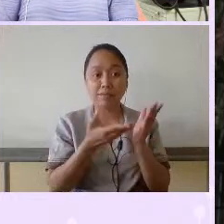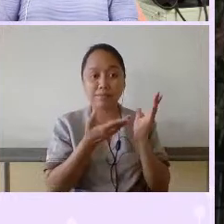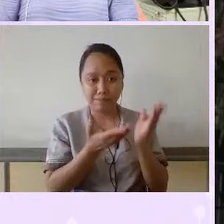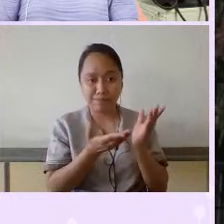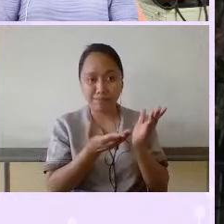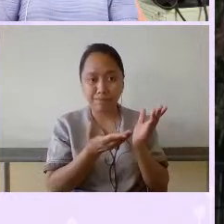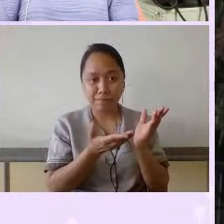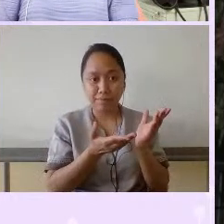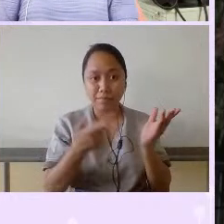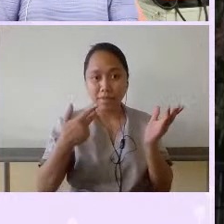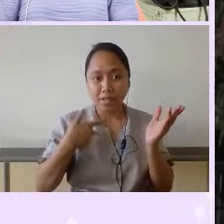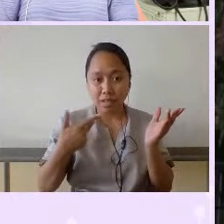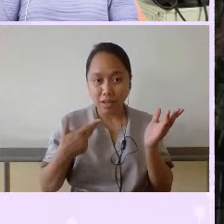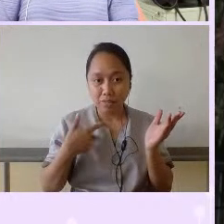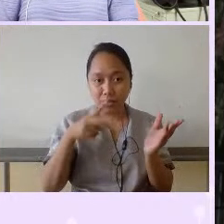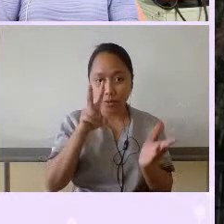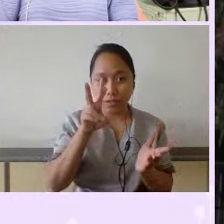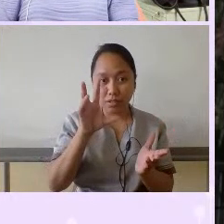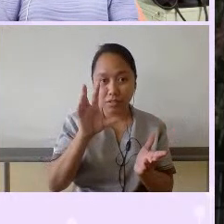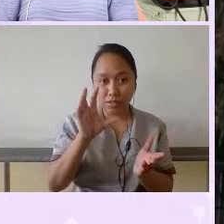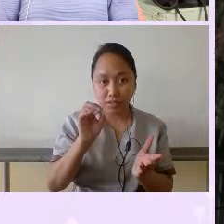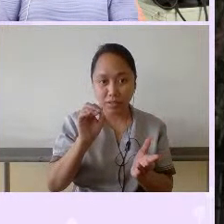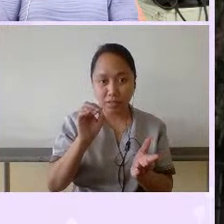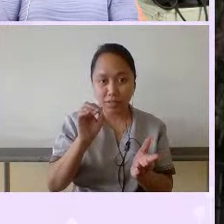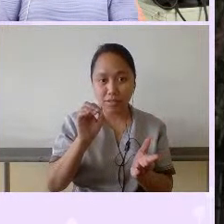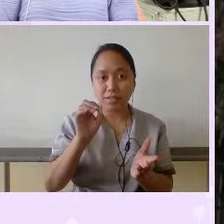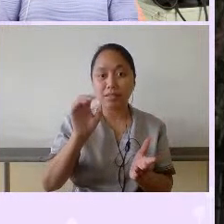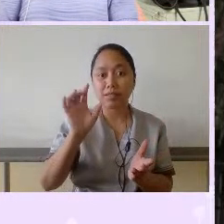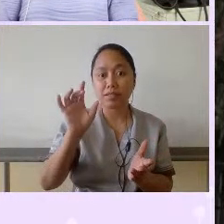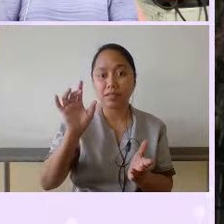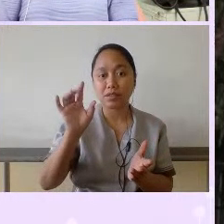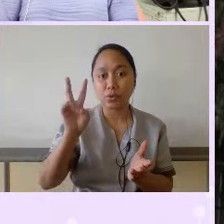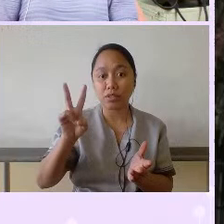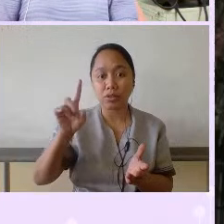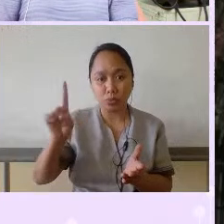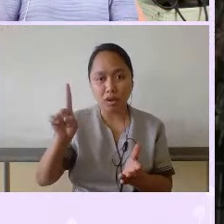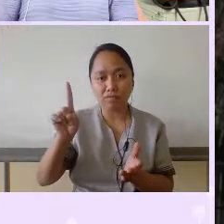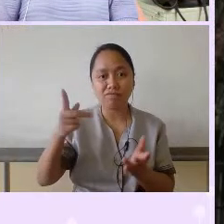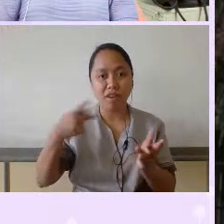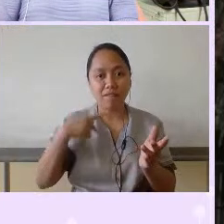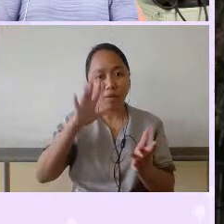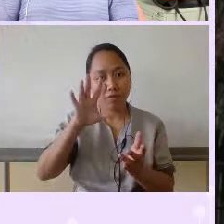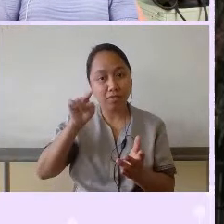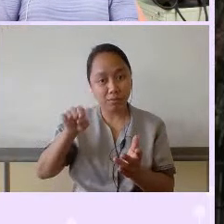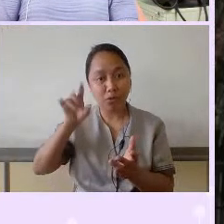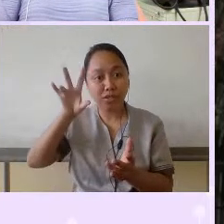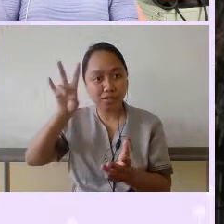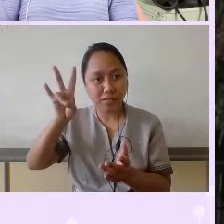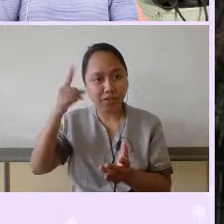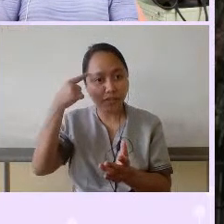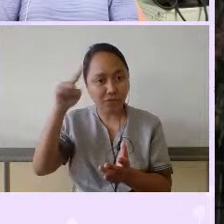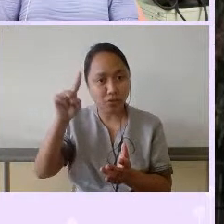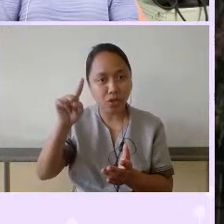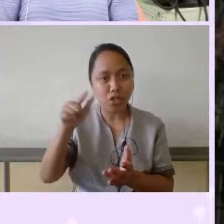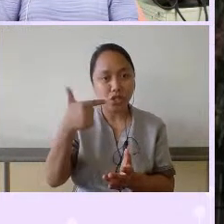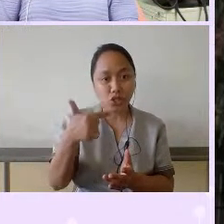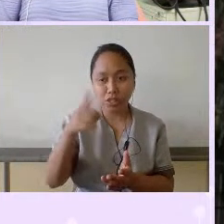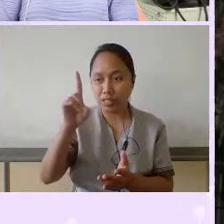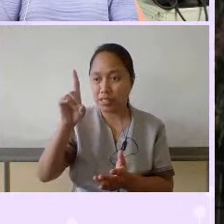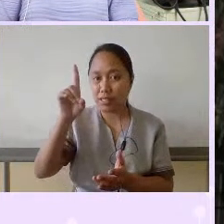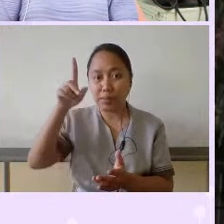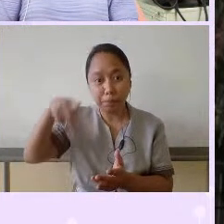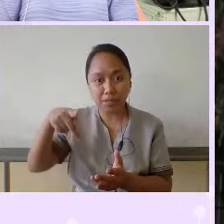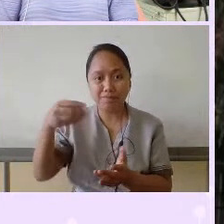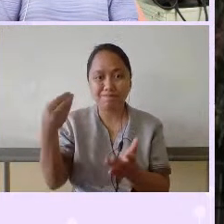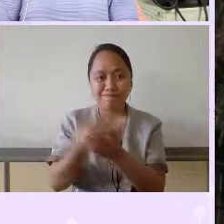By 2021, we are seeing clear signs of the economy's recovery as COVID-19 restrictions were eased